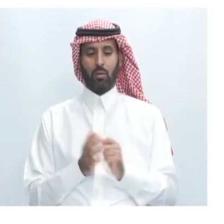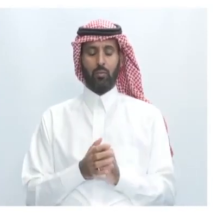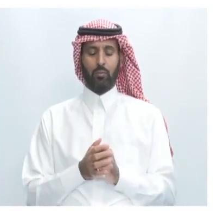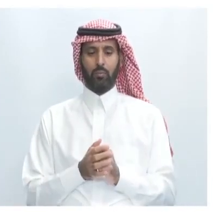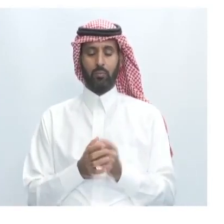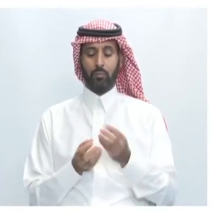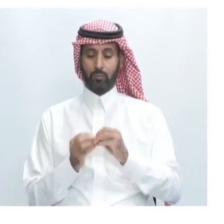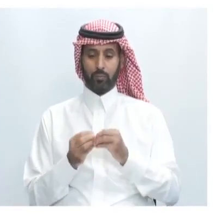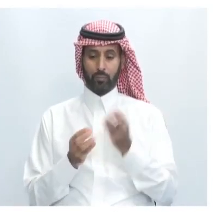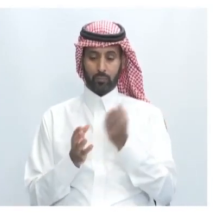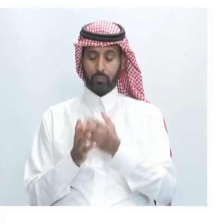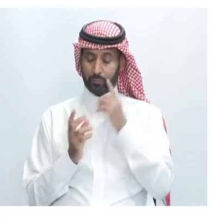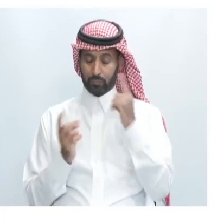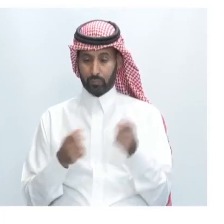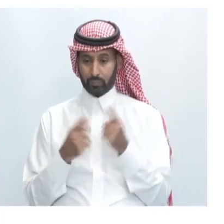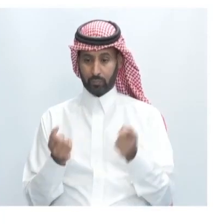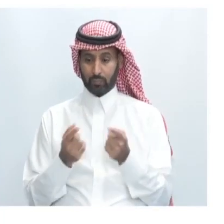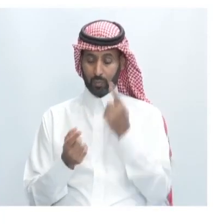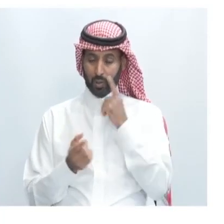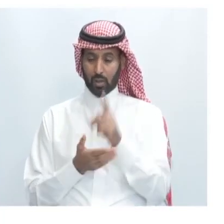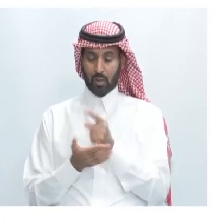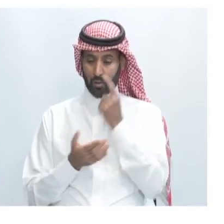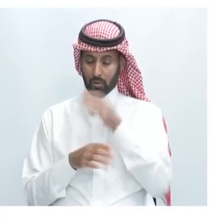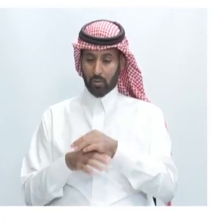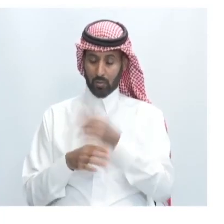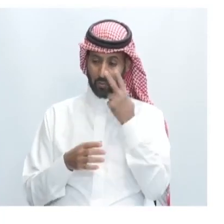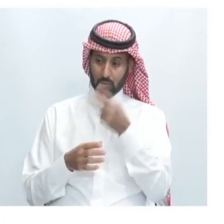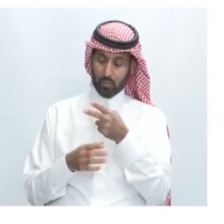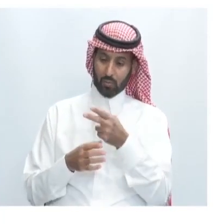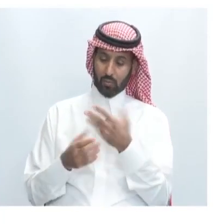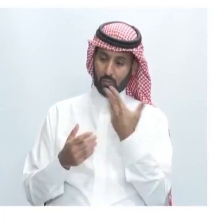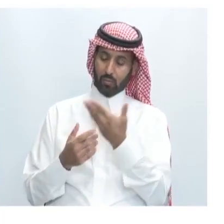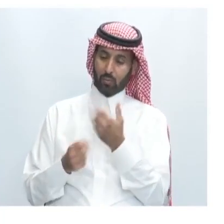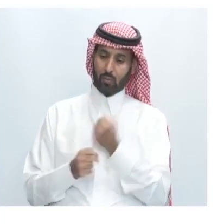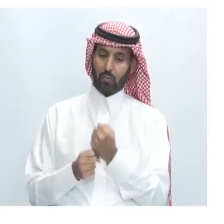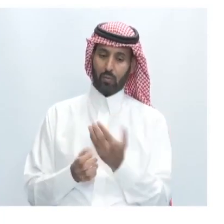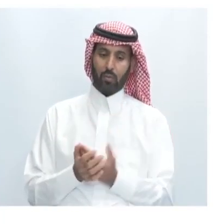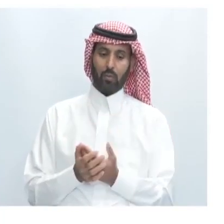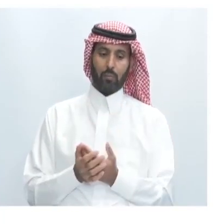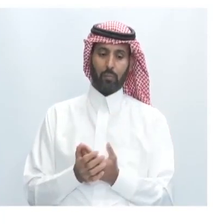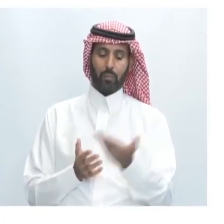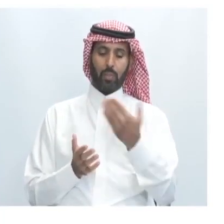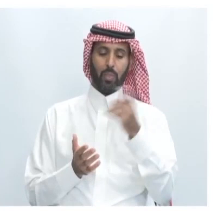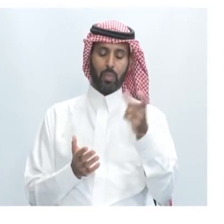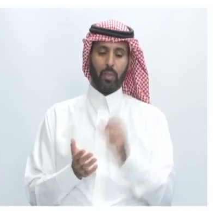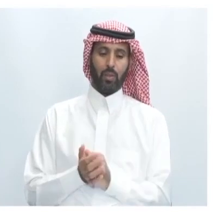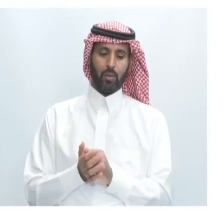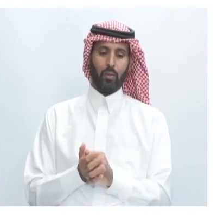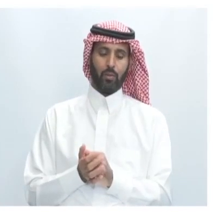Associating colors with nature is something people have a tendency to do. The second word,